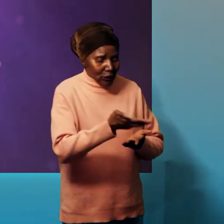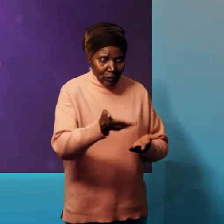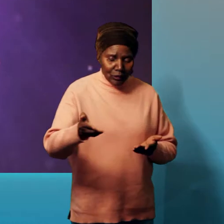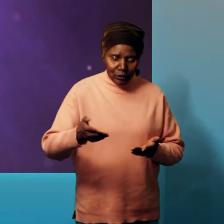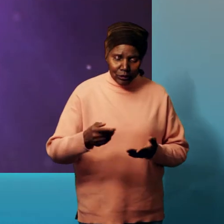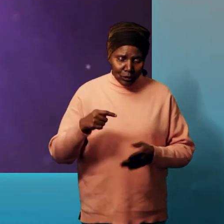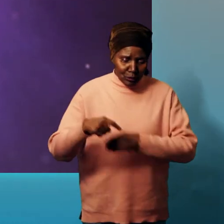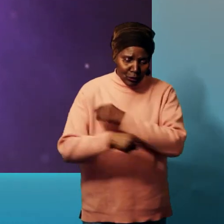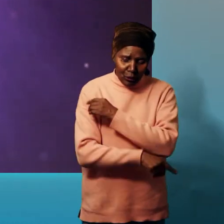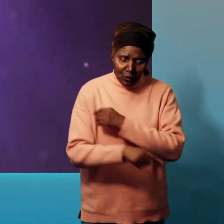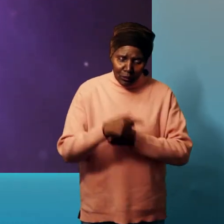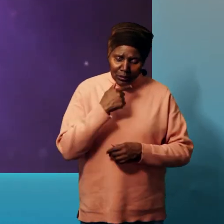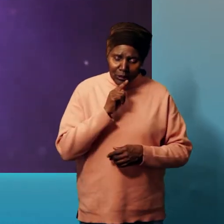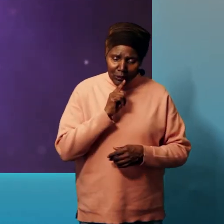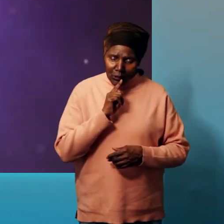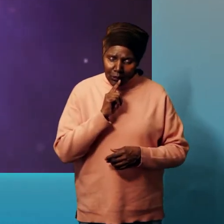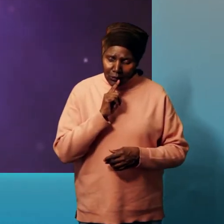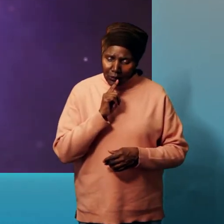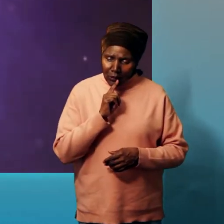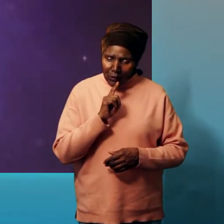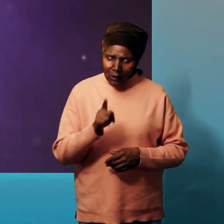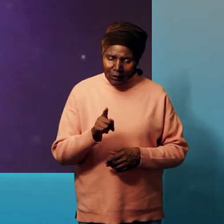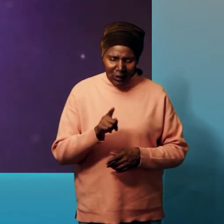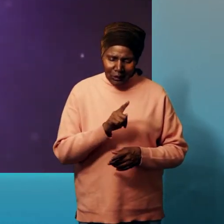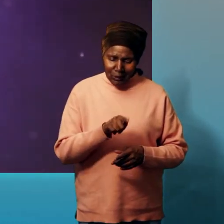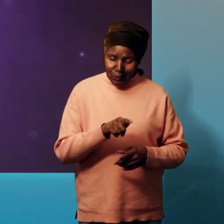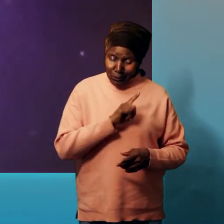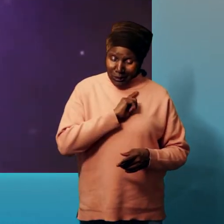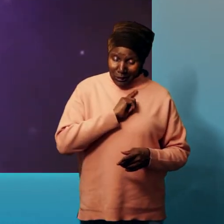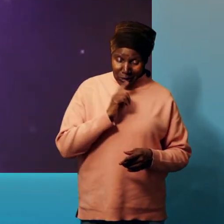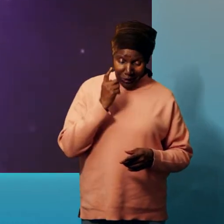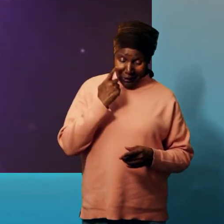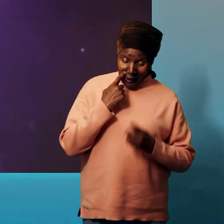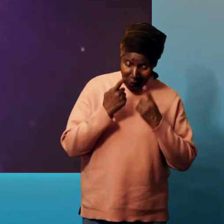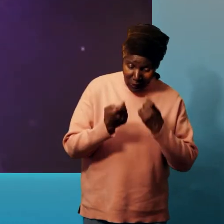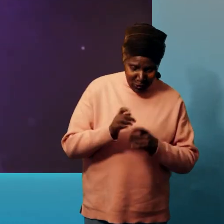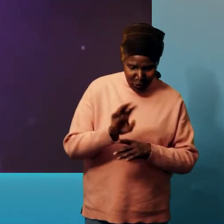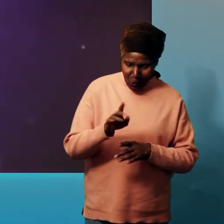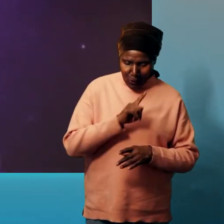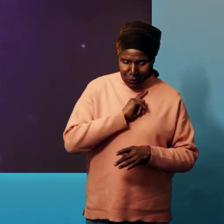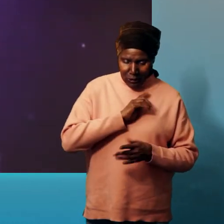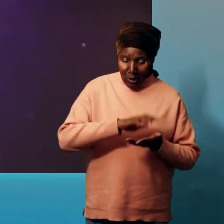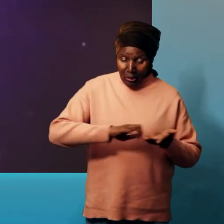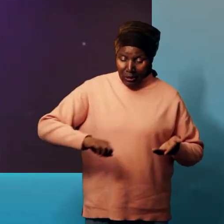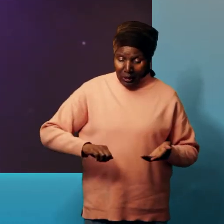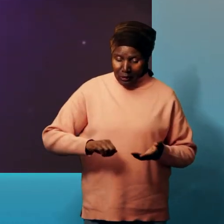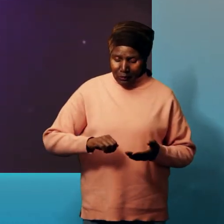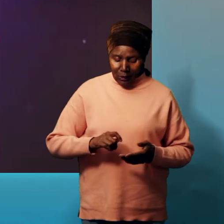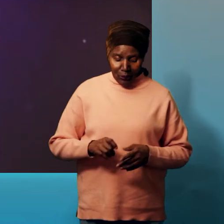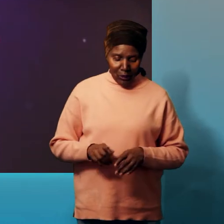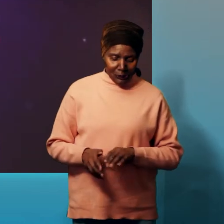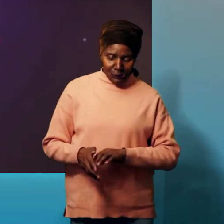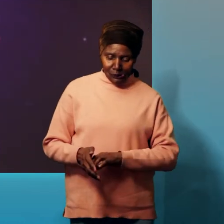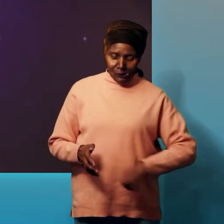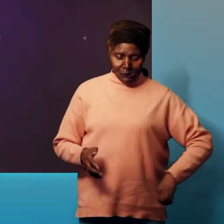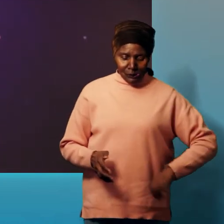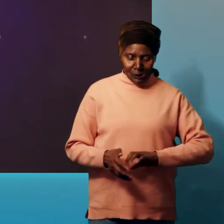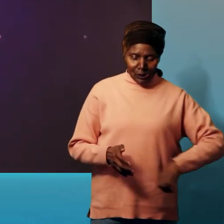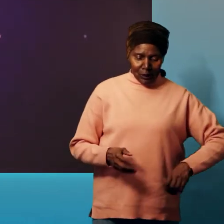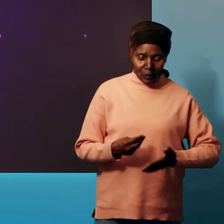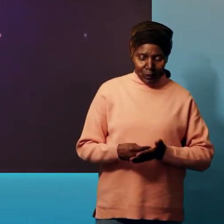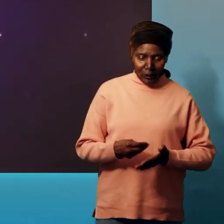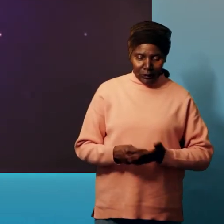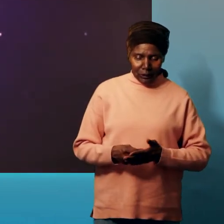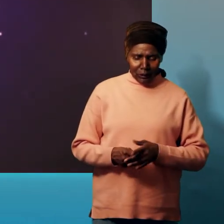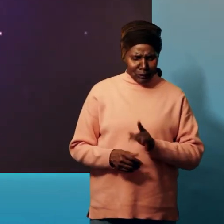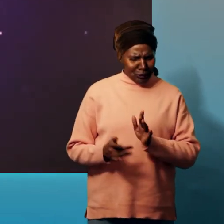thief and had the money box and he used to take what was put in it. But Jesus said, let her alone.